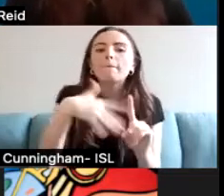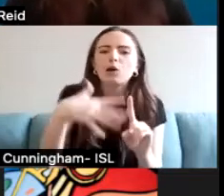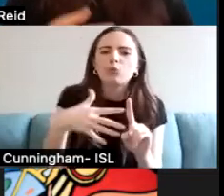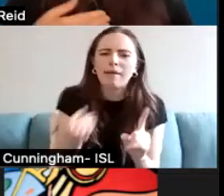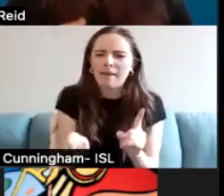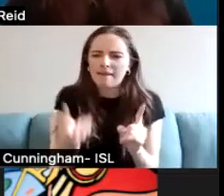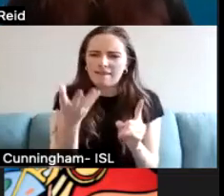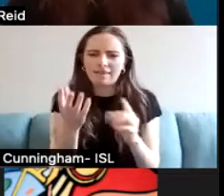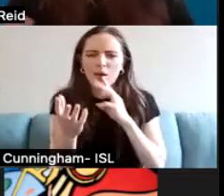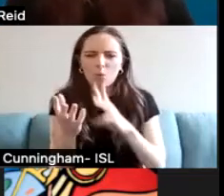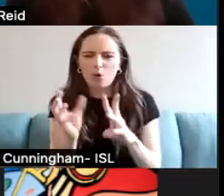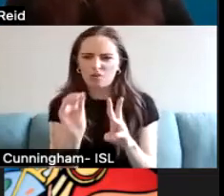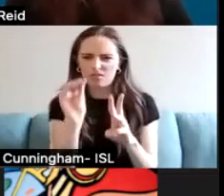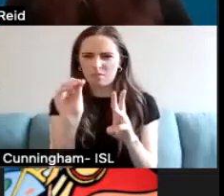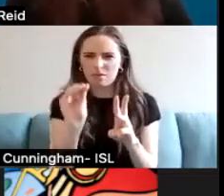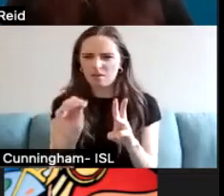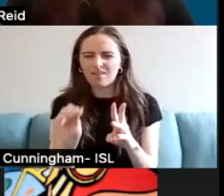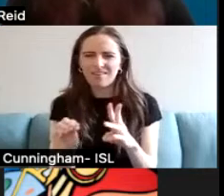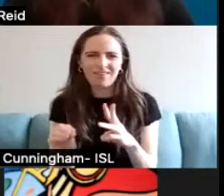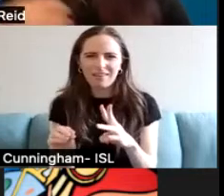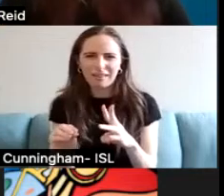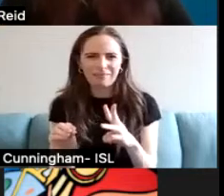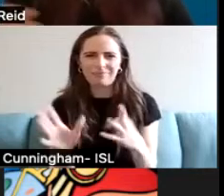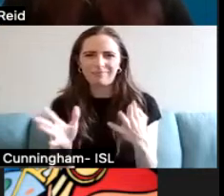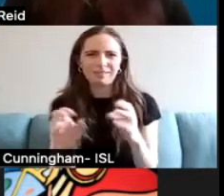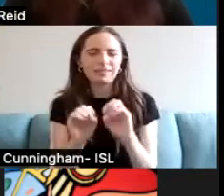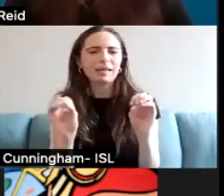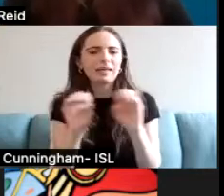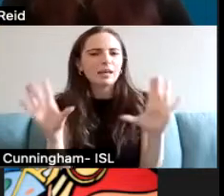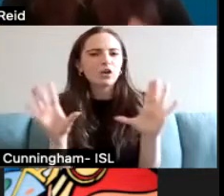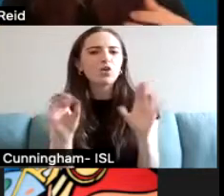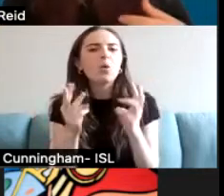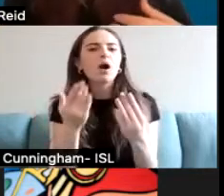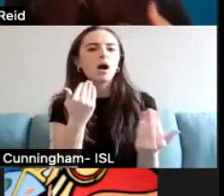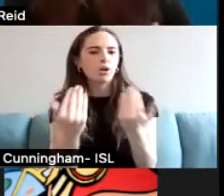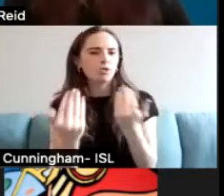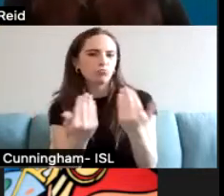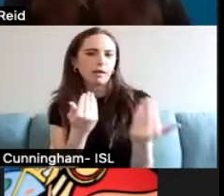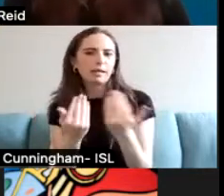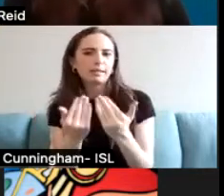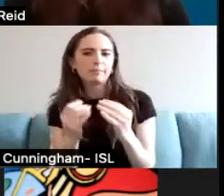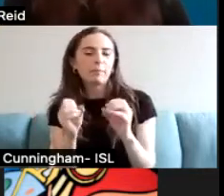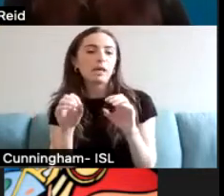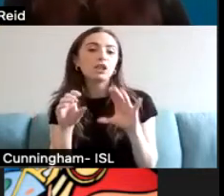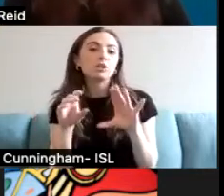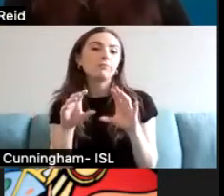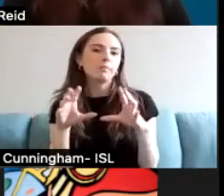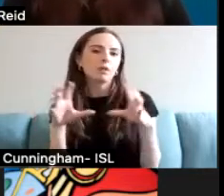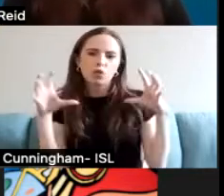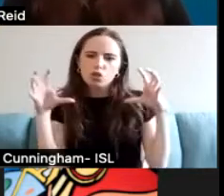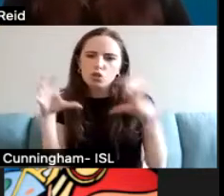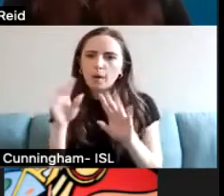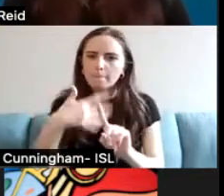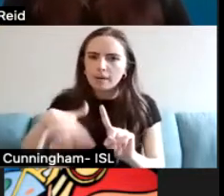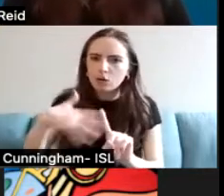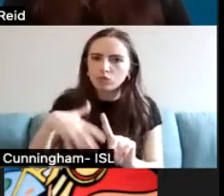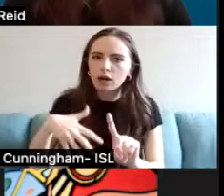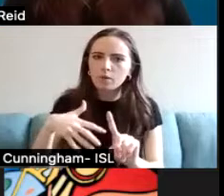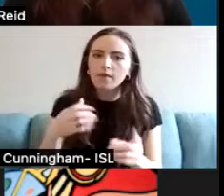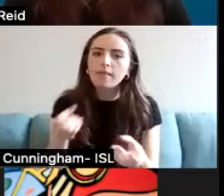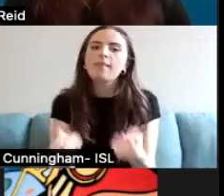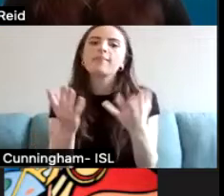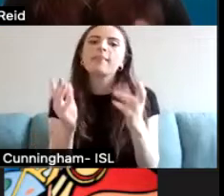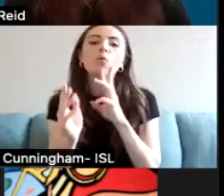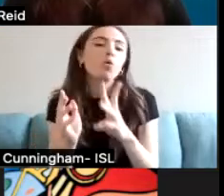want to make sure that there's enough difference between the darkness and the light to make things clearly legible. So